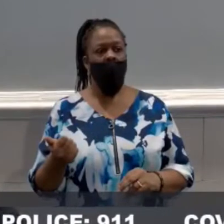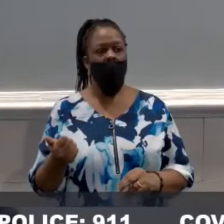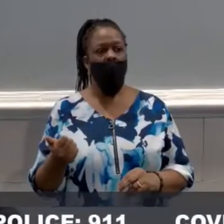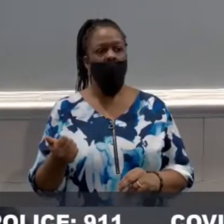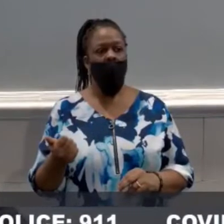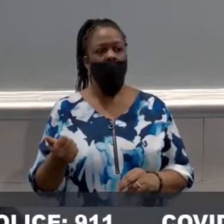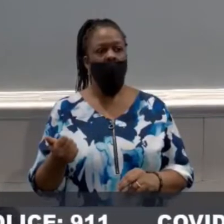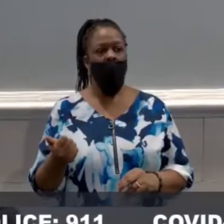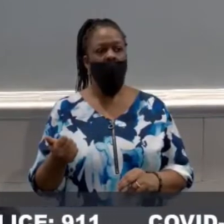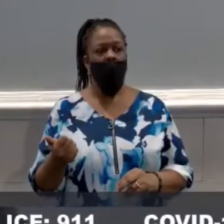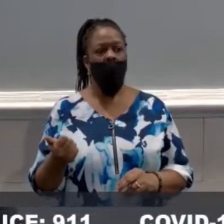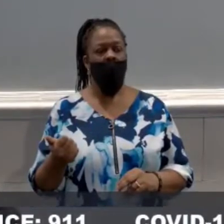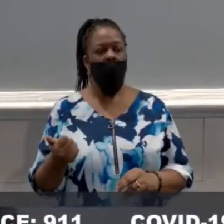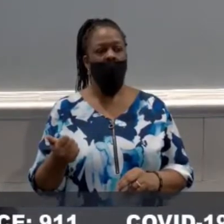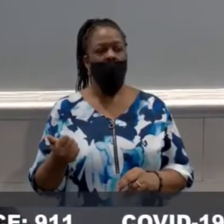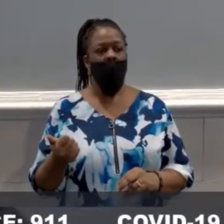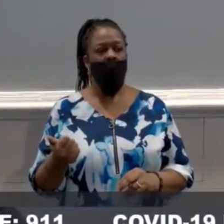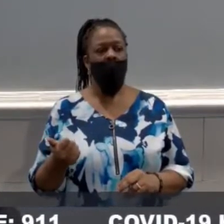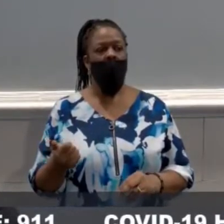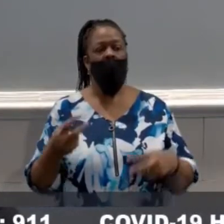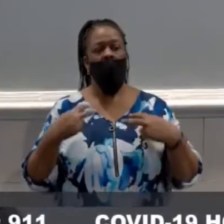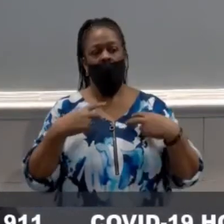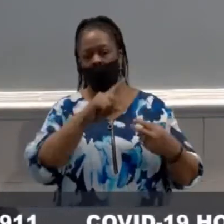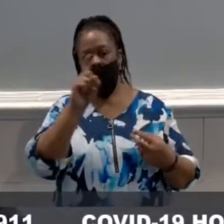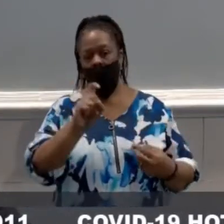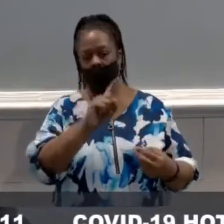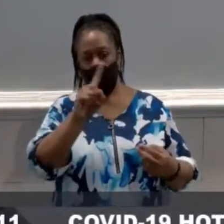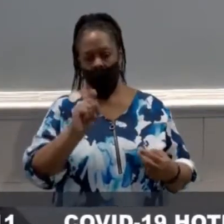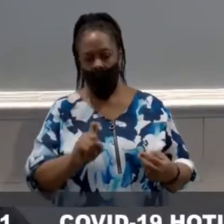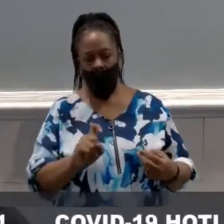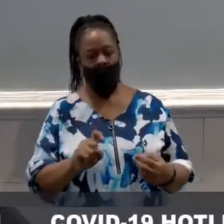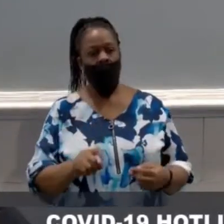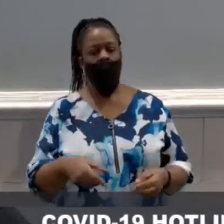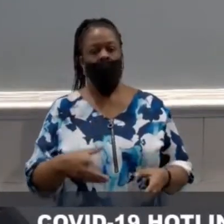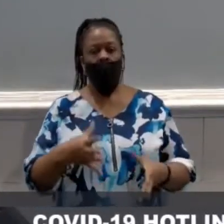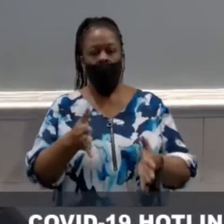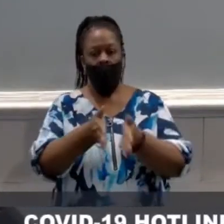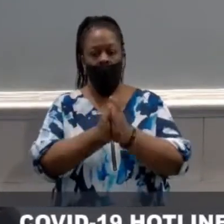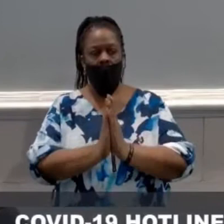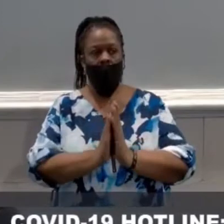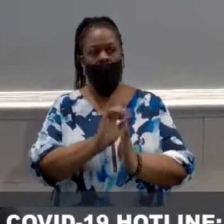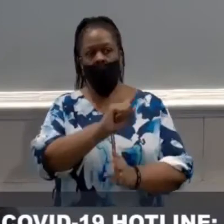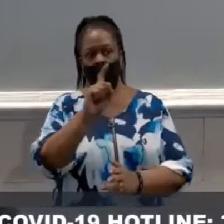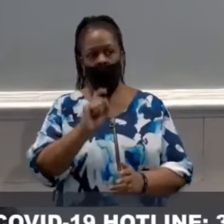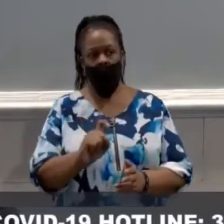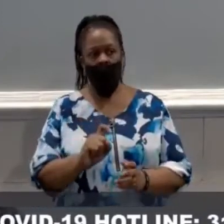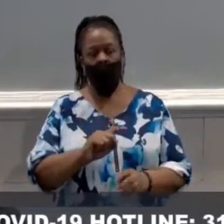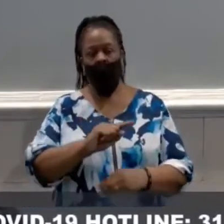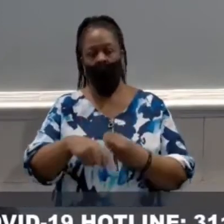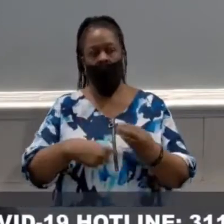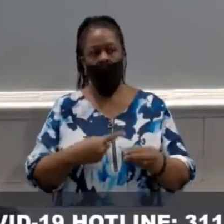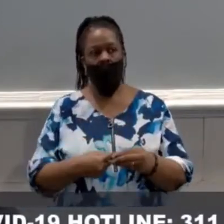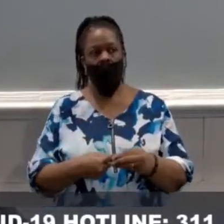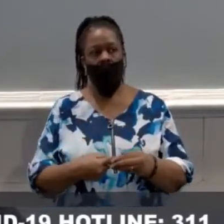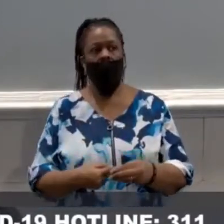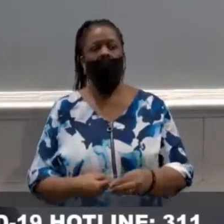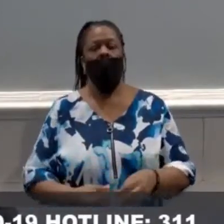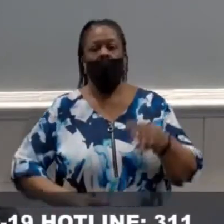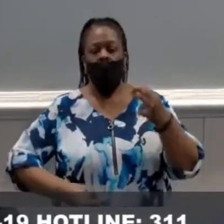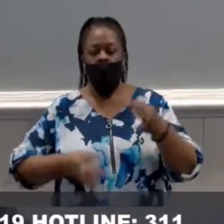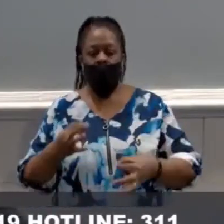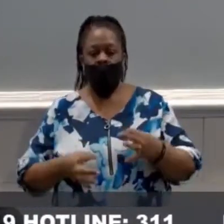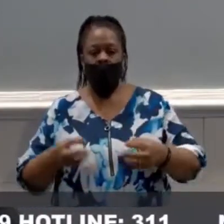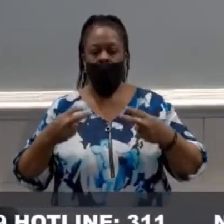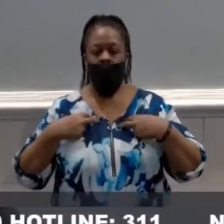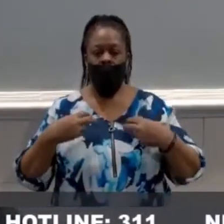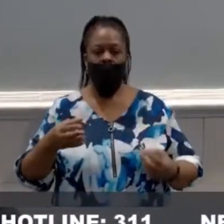for questions and screening. In this section, you'll be asked questions about, are you experiencing